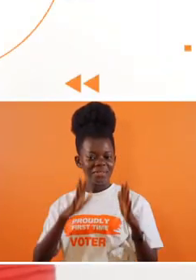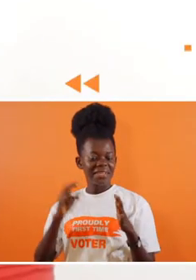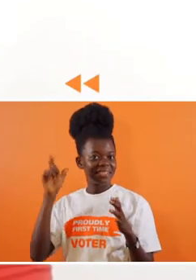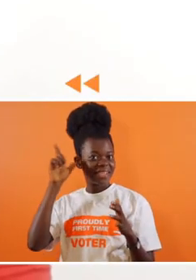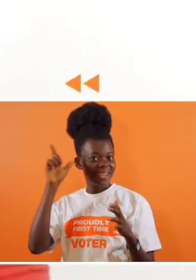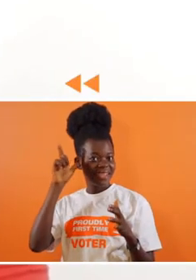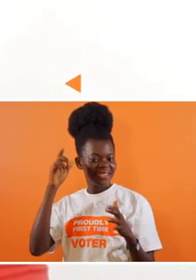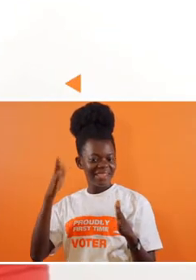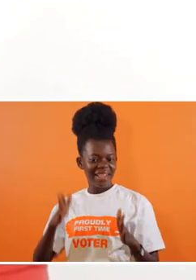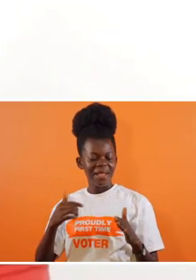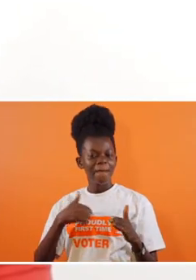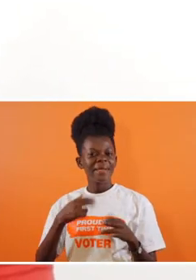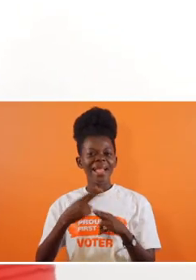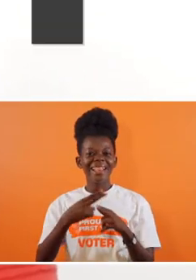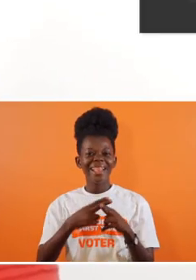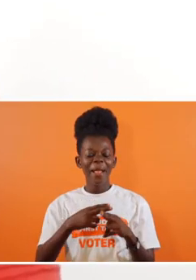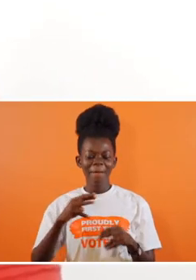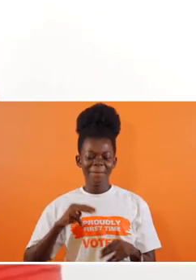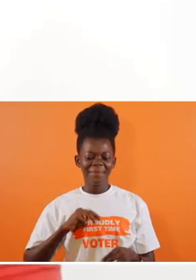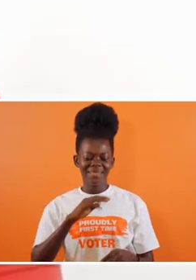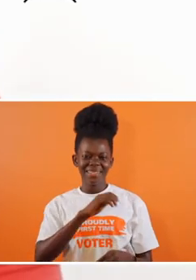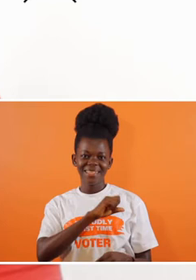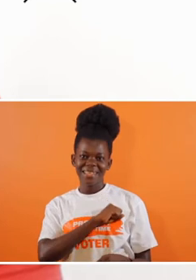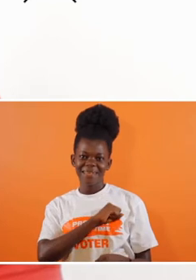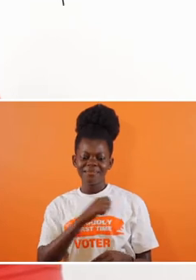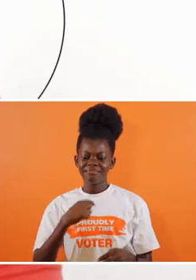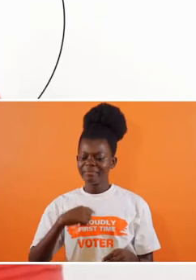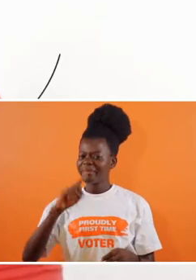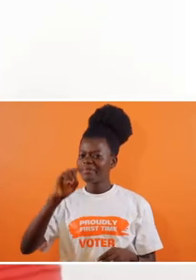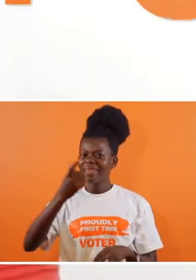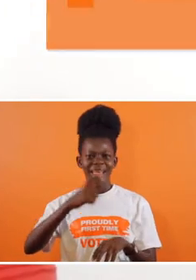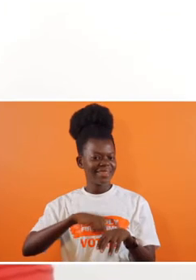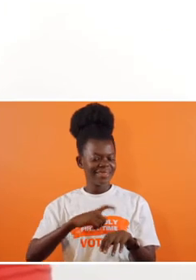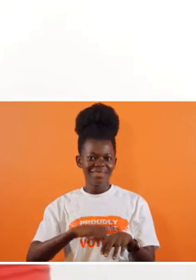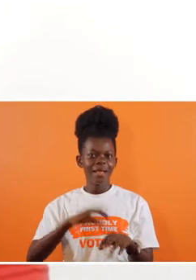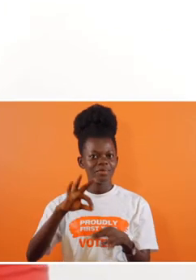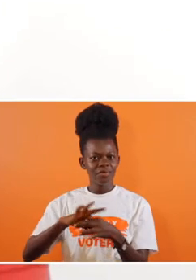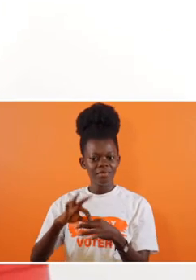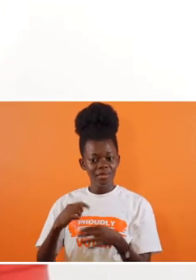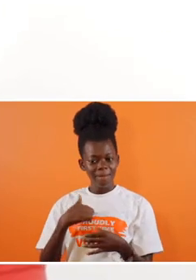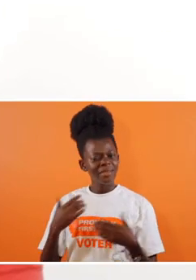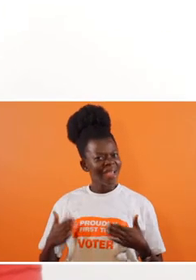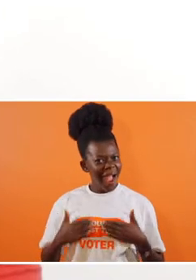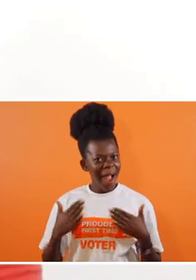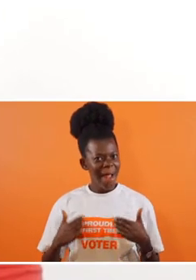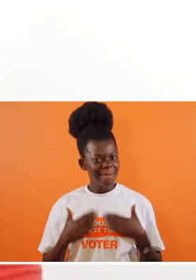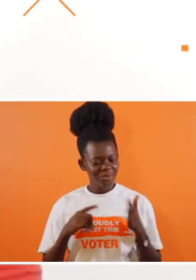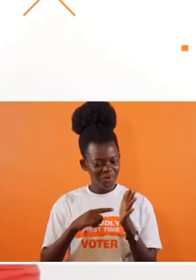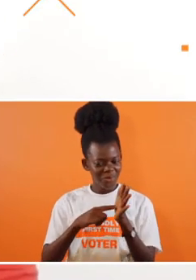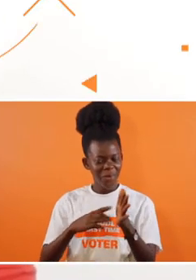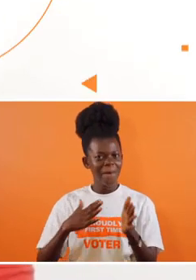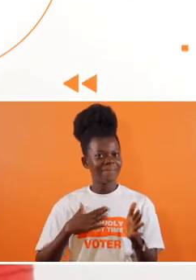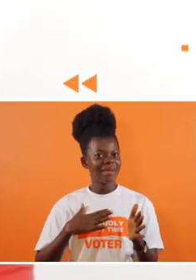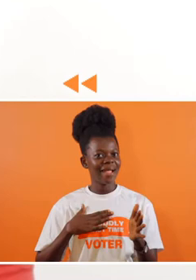for your friend Maame Serwaa. Me a first time voter. Na e me ni je 2020 abatoi. Me ka ho bi amaye nyina ya